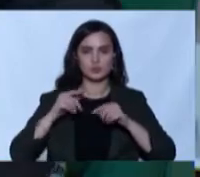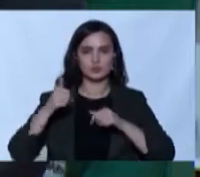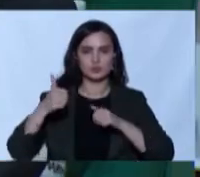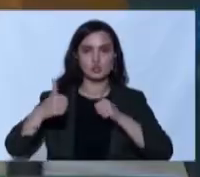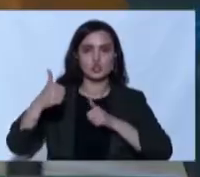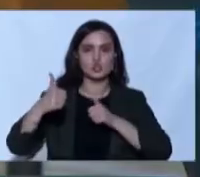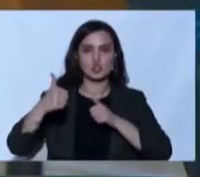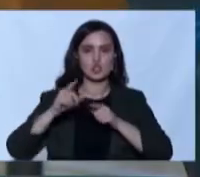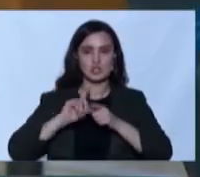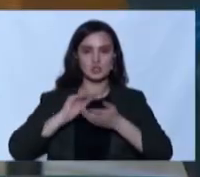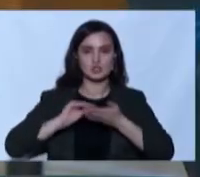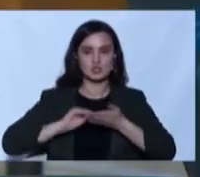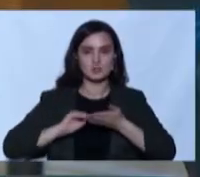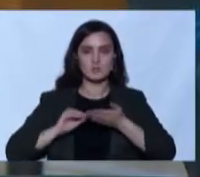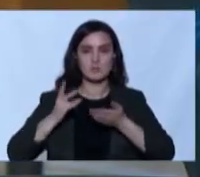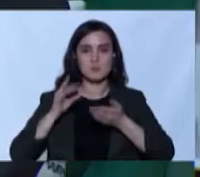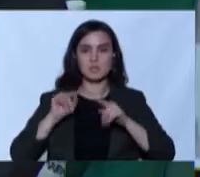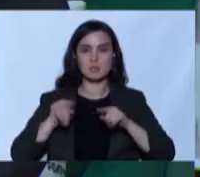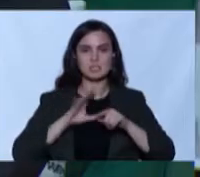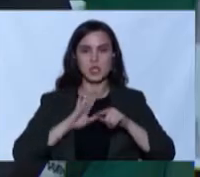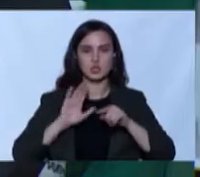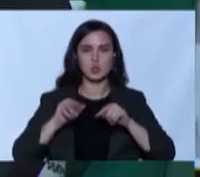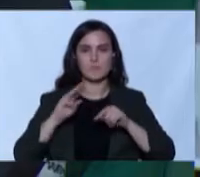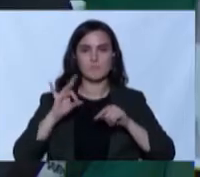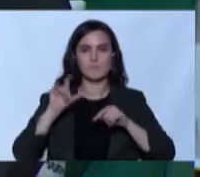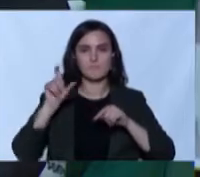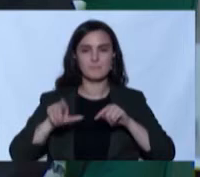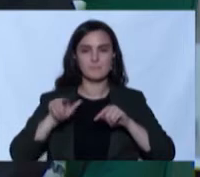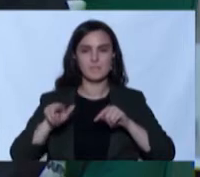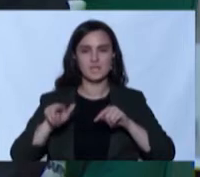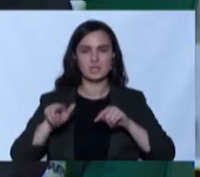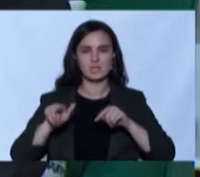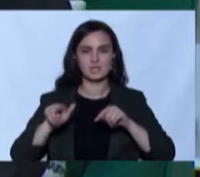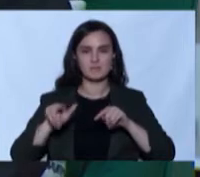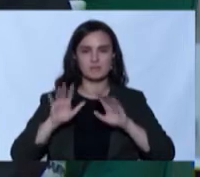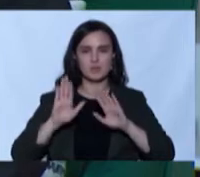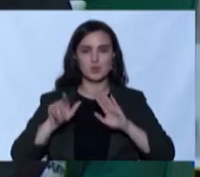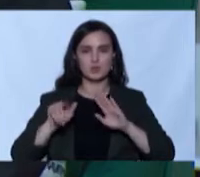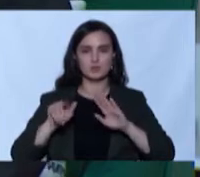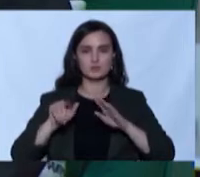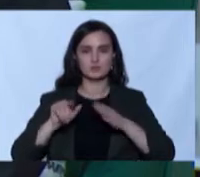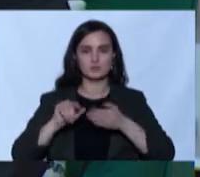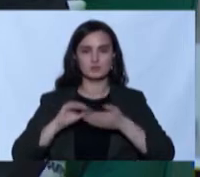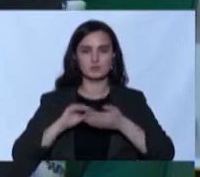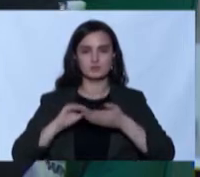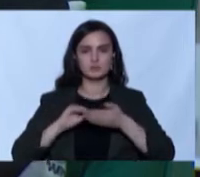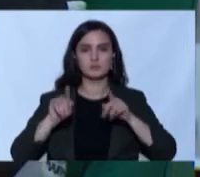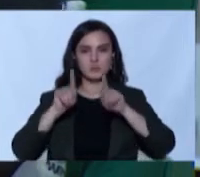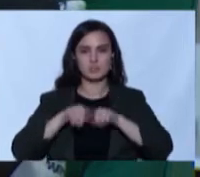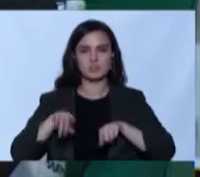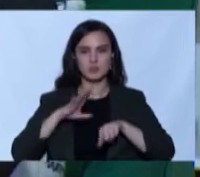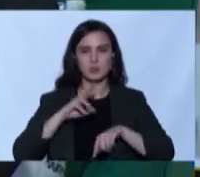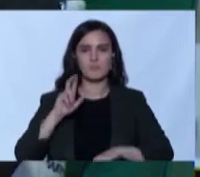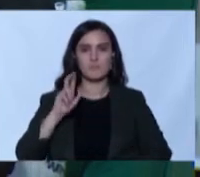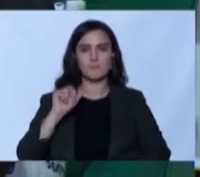Byron. Yes. But it wasn't just Mary, Byron and Percy Shelley who were present. There was also